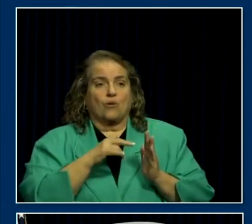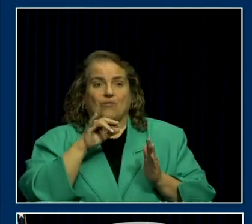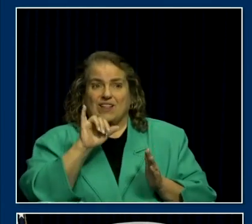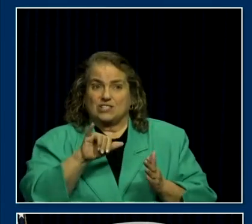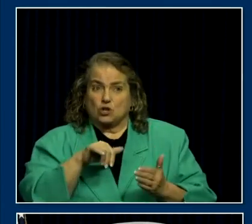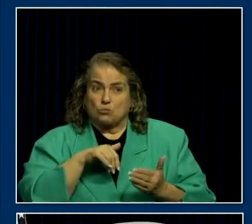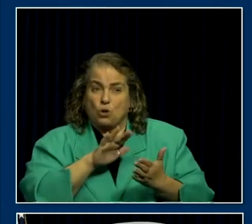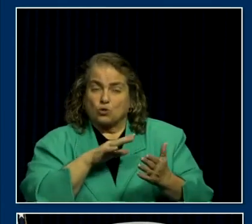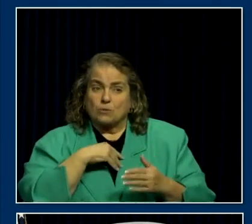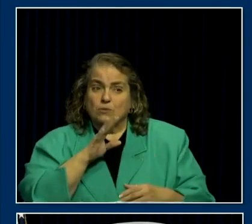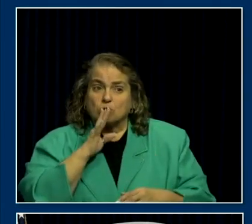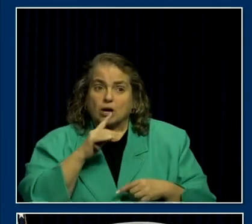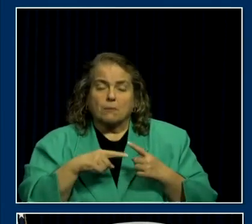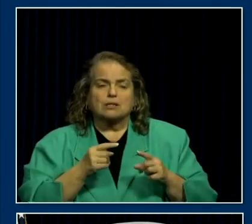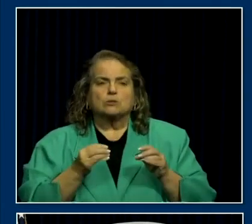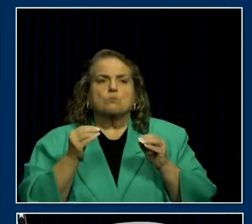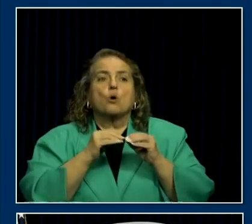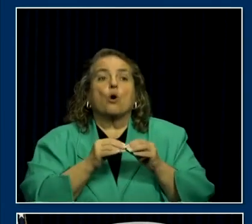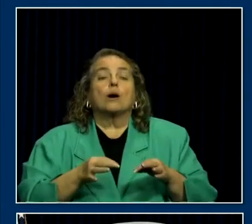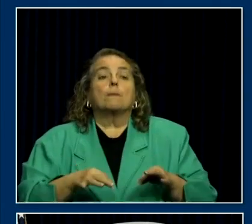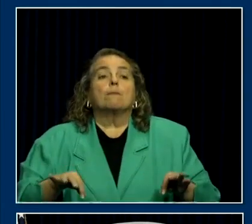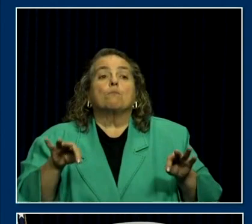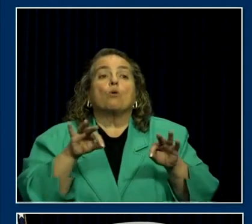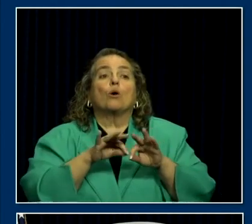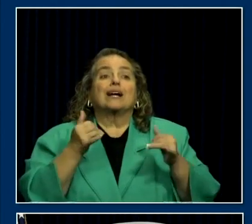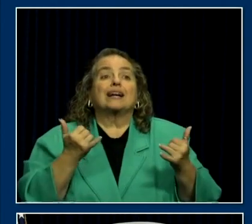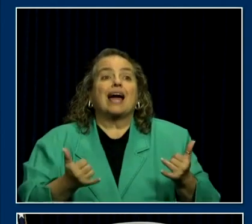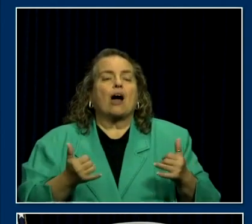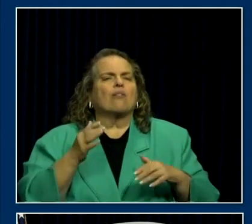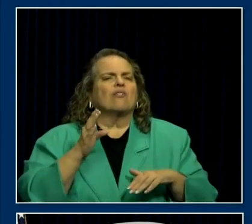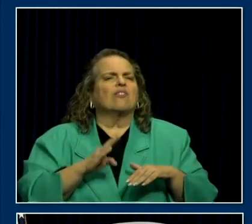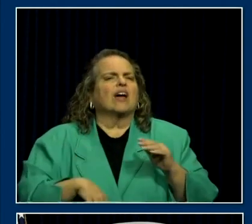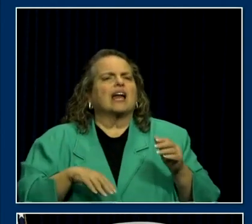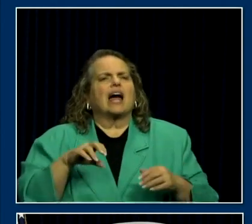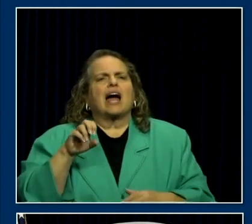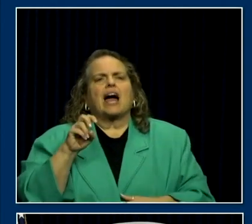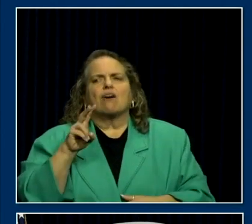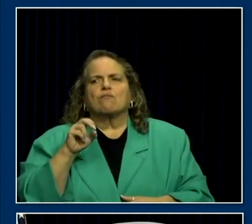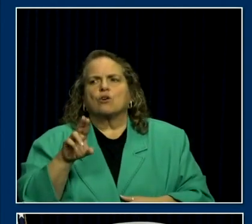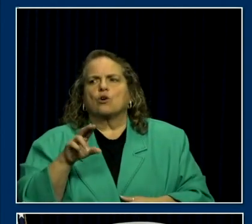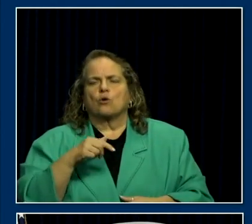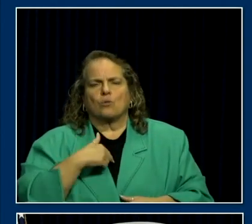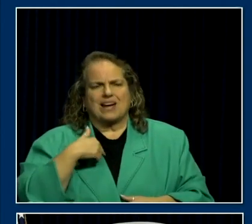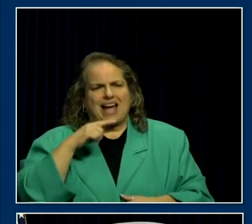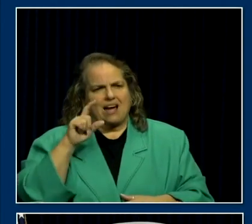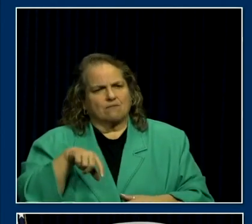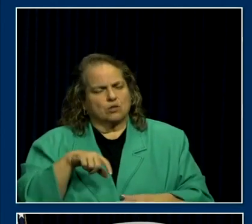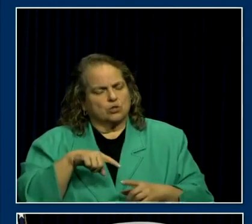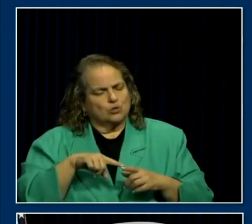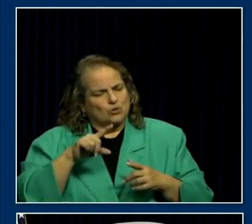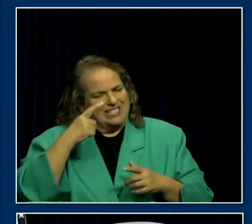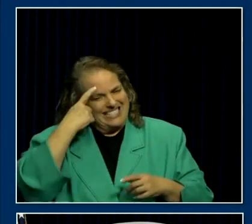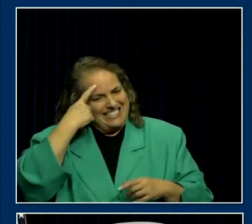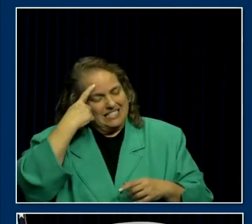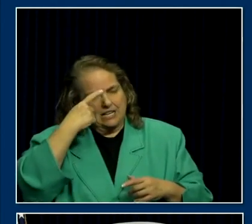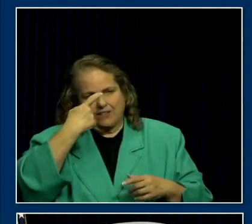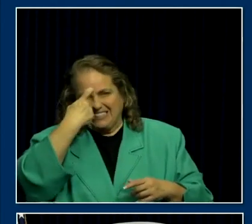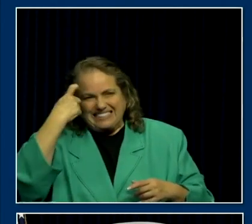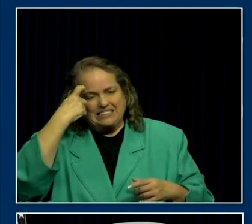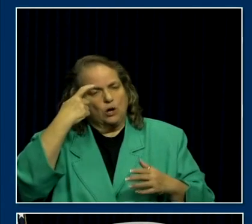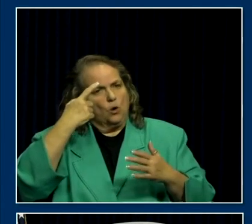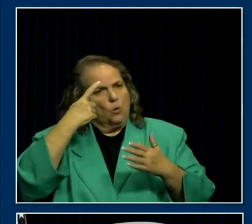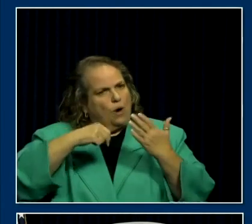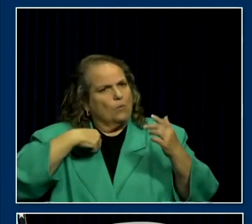that we've been talking about is more important now than ever. We got to get it ingrained in our psyche because when that